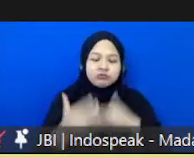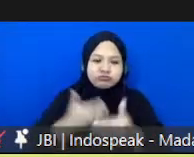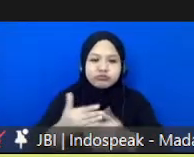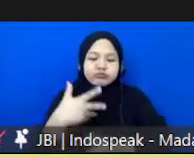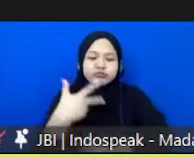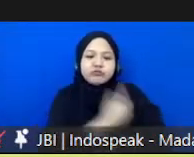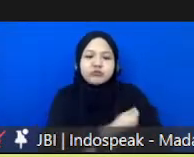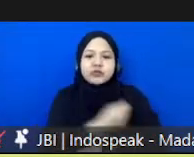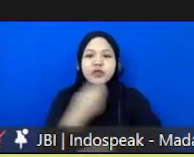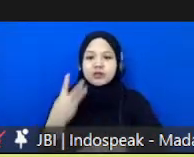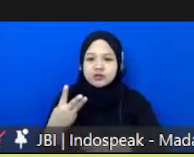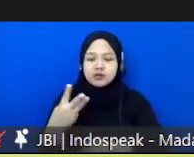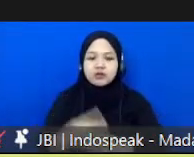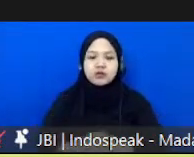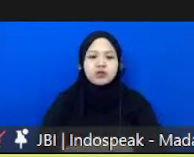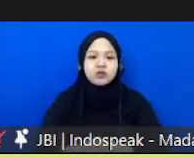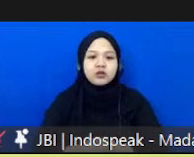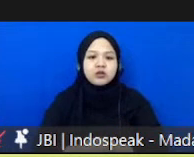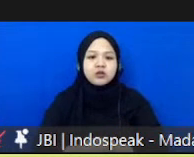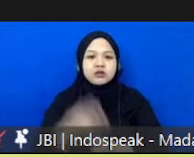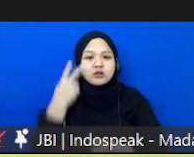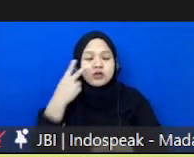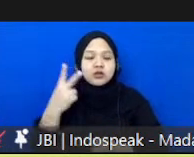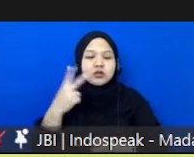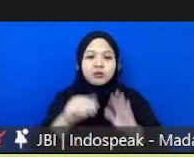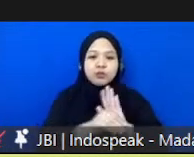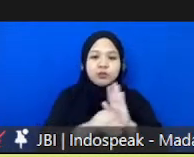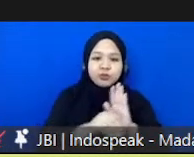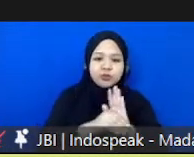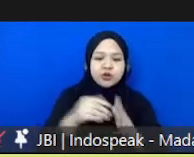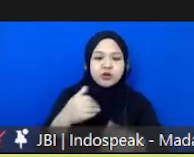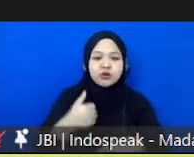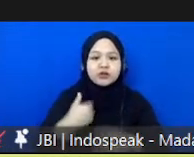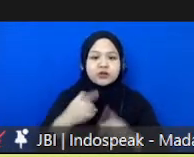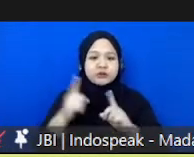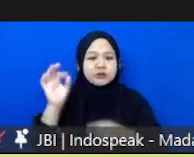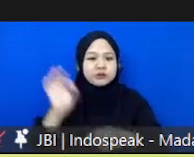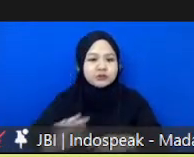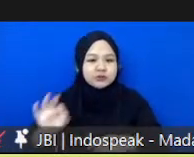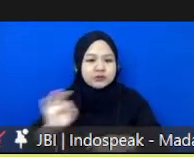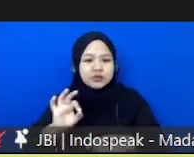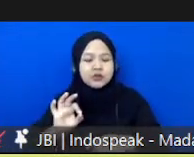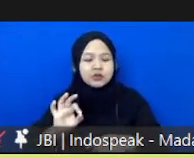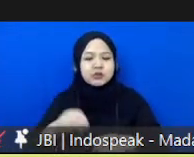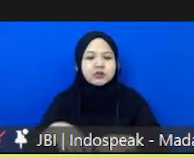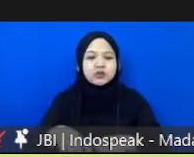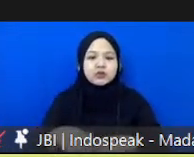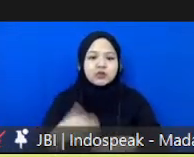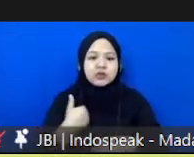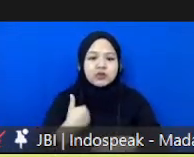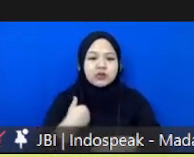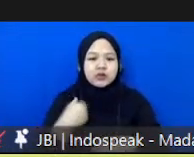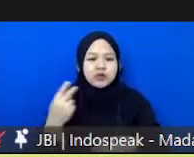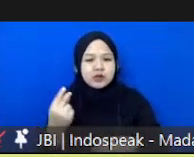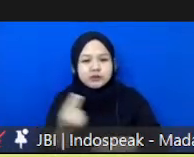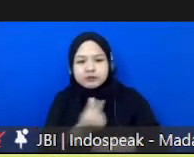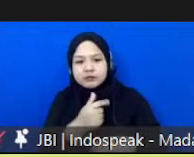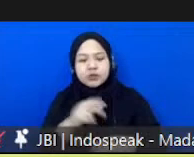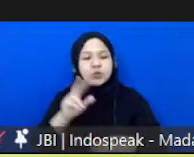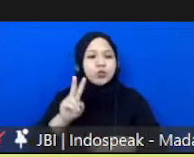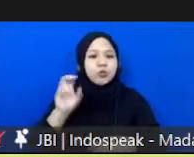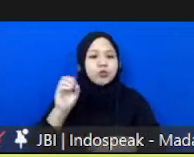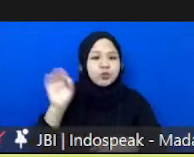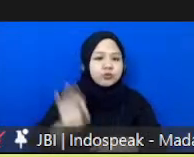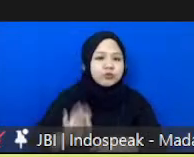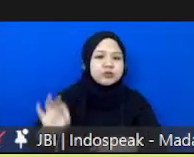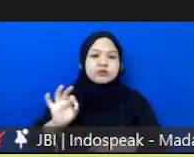as NTT have 11%, Papua have 11%, even Sumatra have a mere 20%. And these